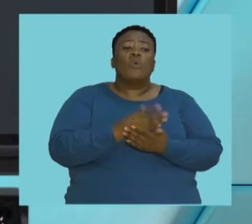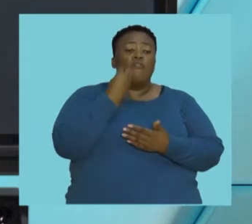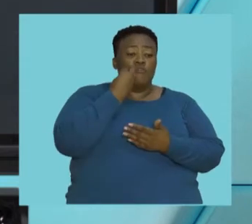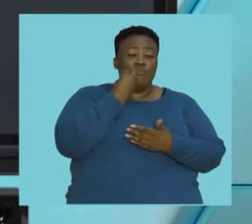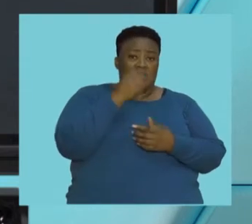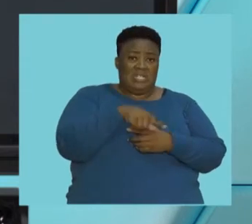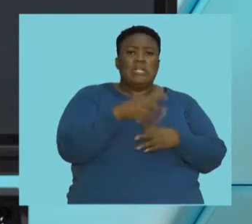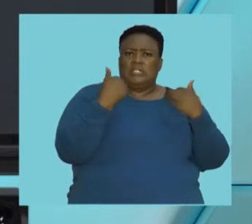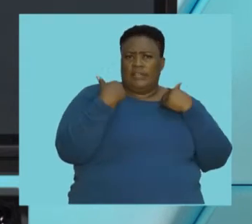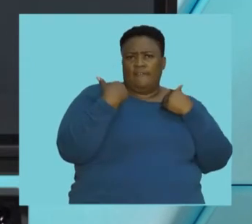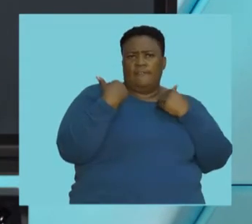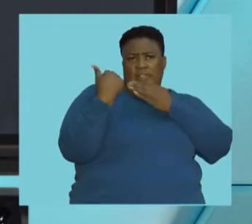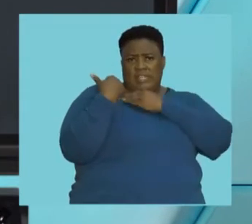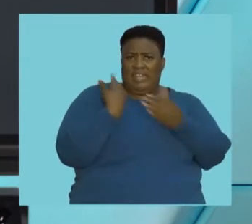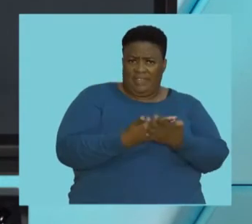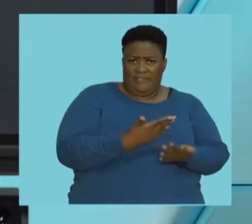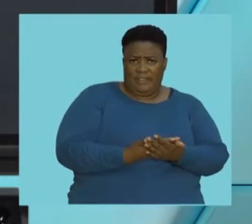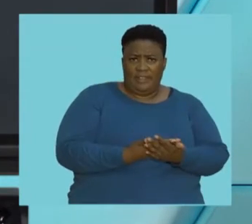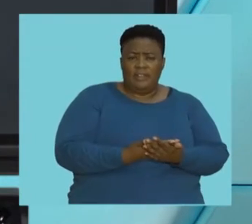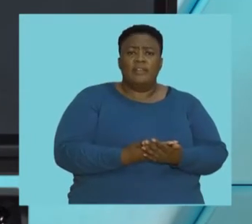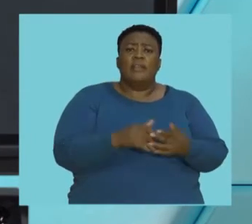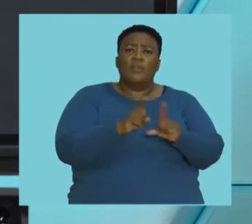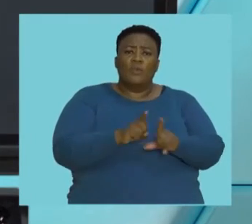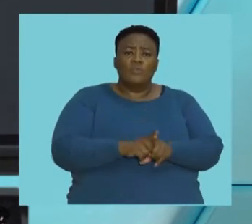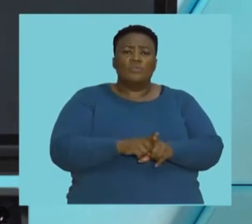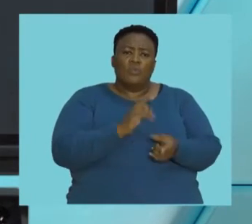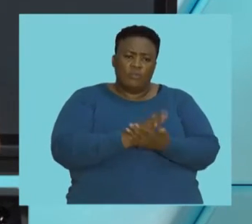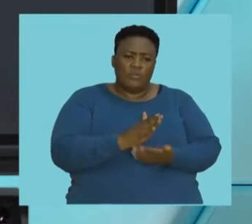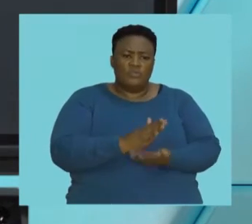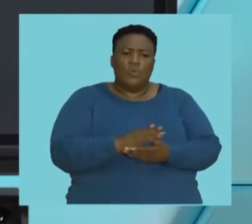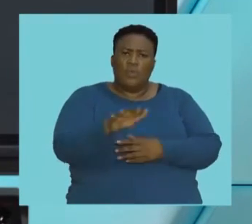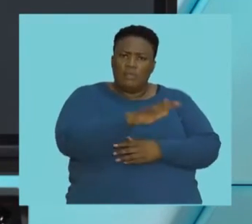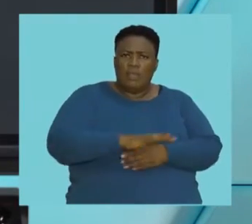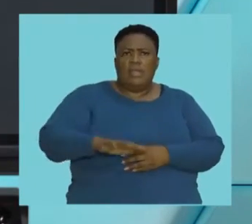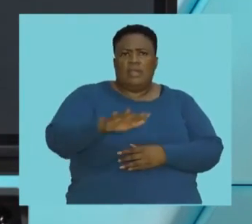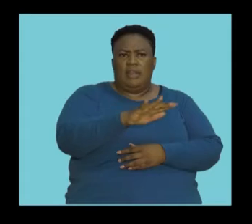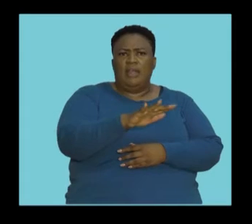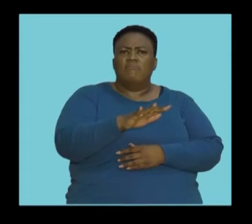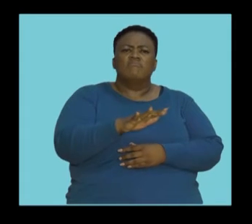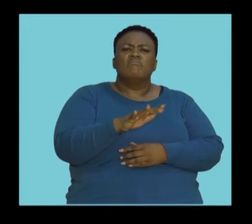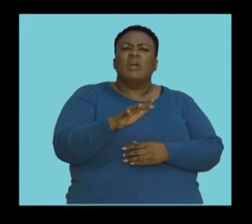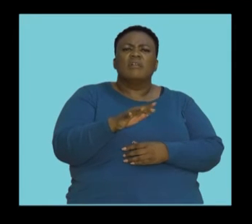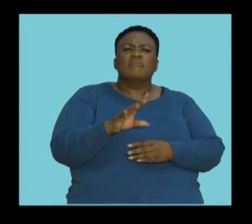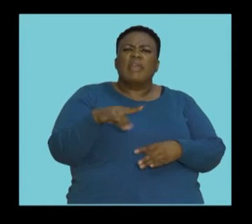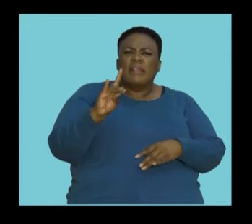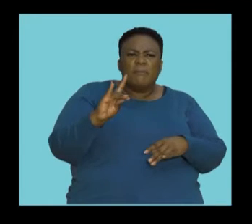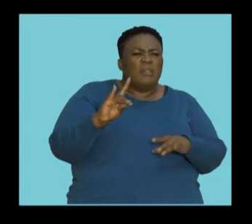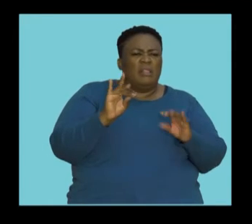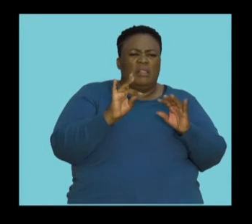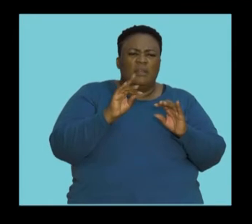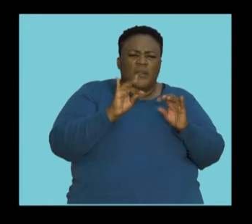produce food that's consumable, but also to conserve the biodiversity in that area. The loss of